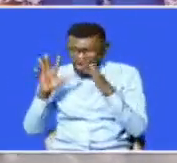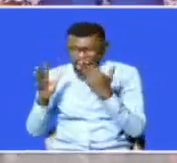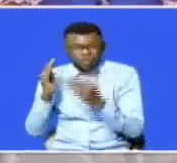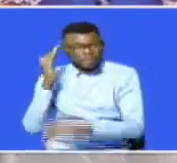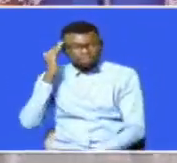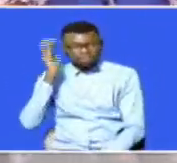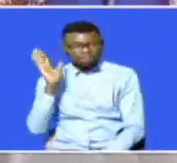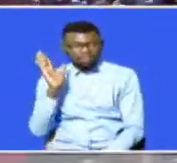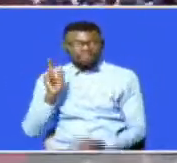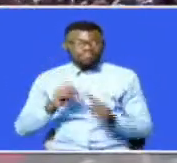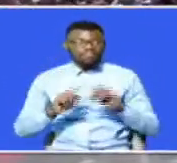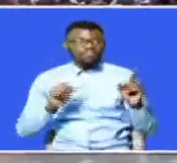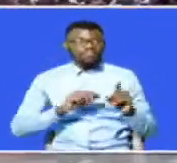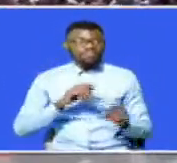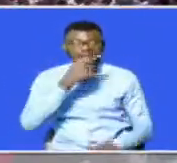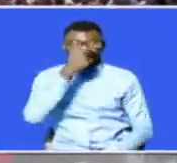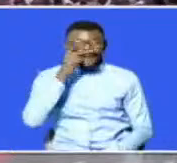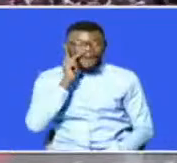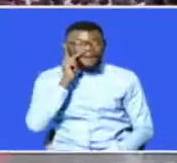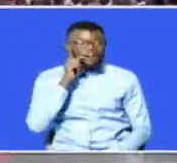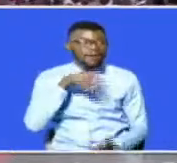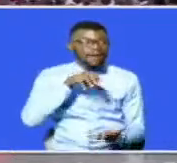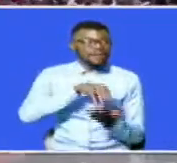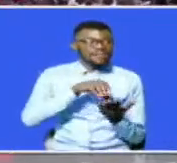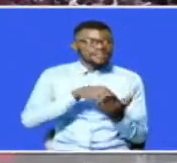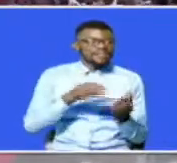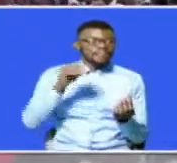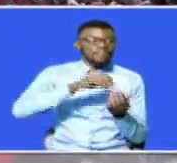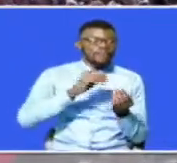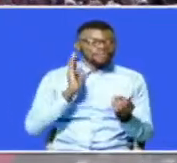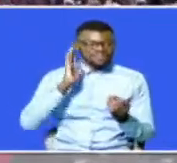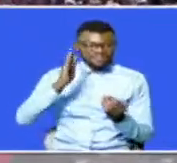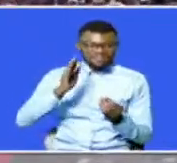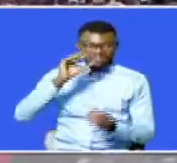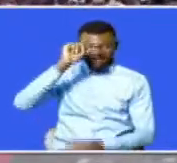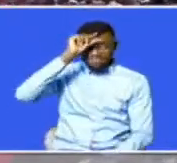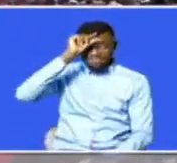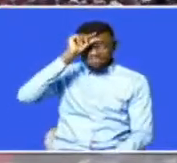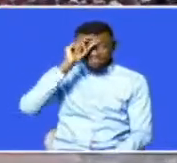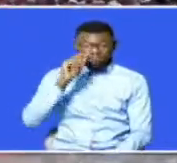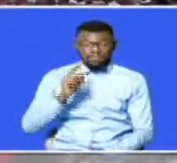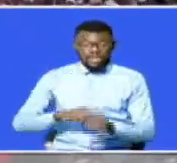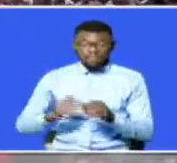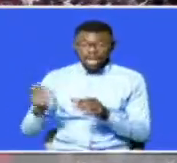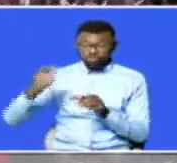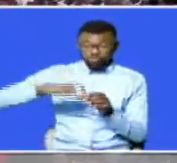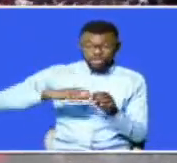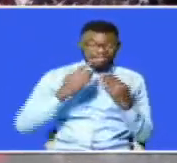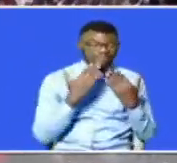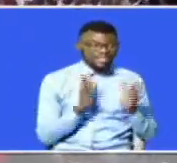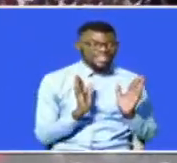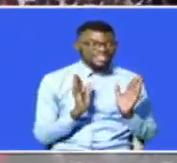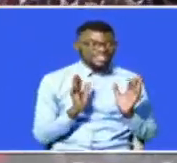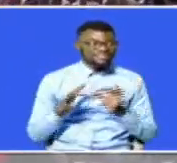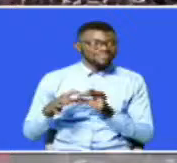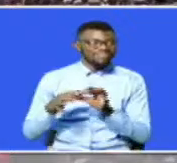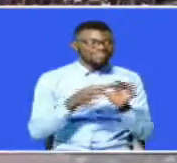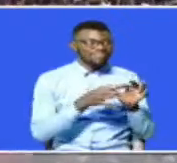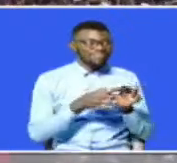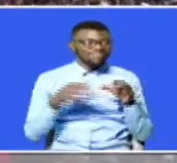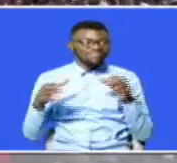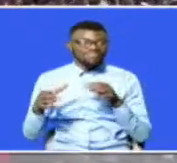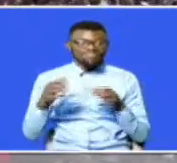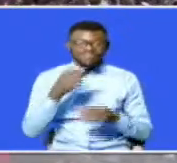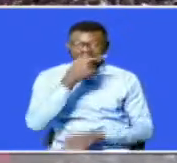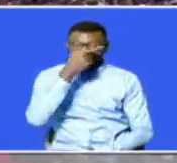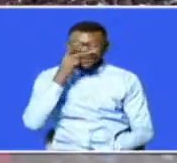more seats in the government. And after rejoining Azimio La Umoja One Kenya Alliance, Wiper Party leader Kalonzo Musyoka is